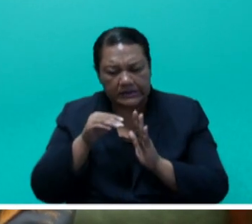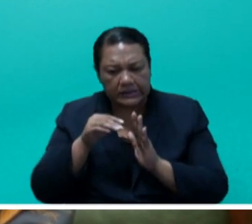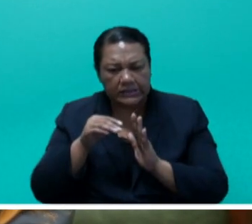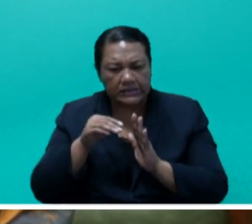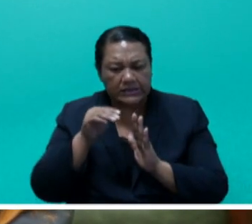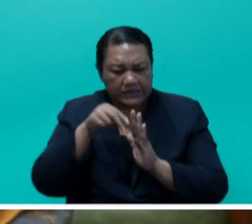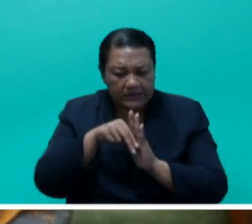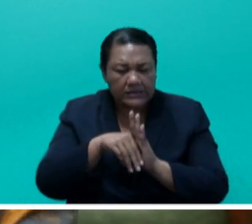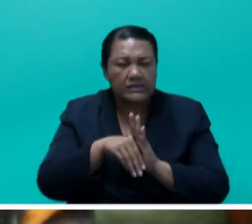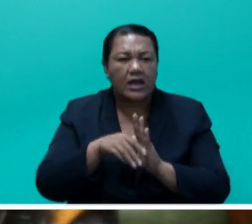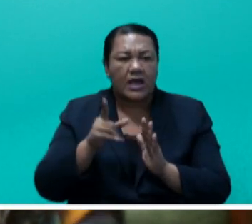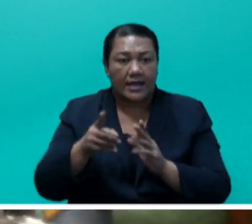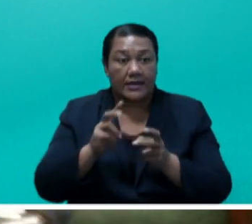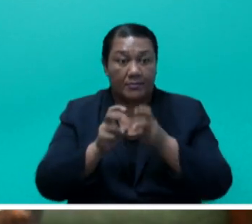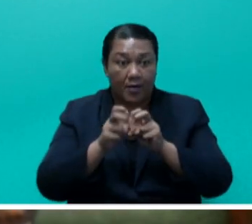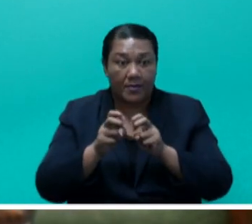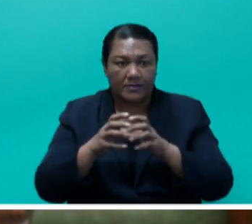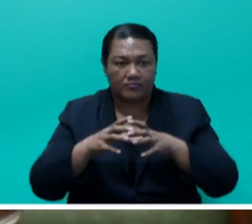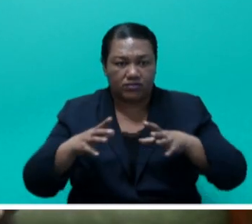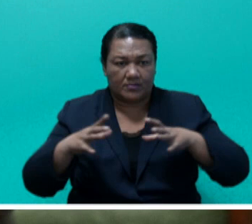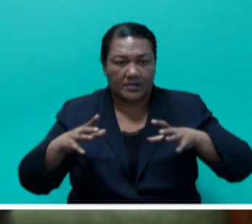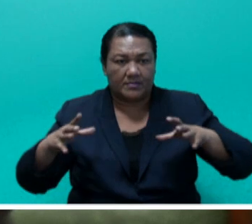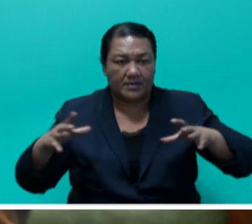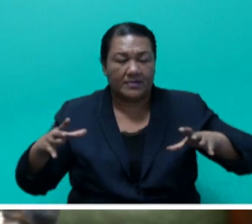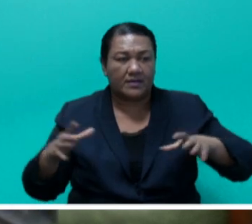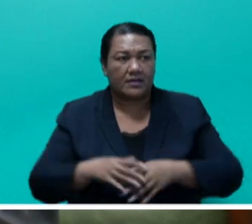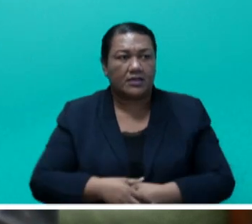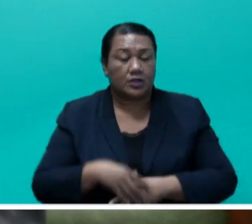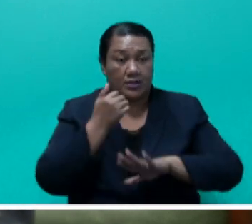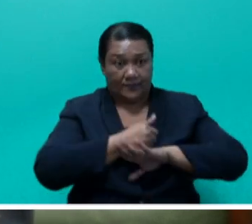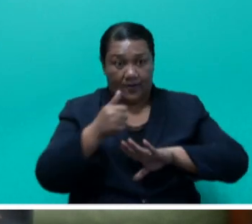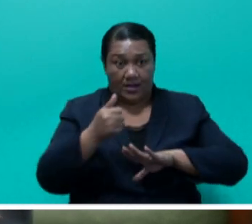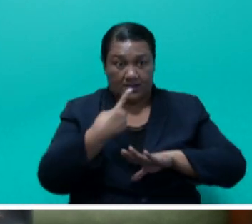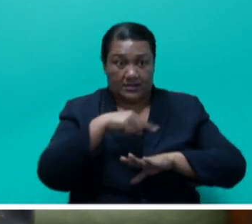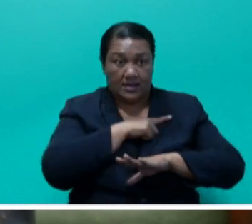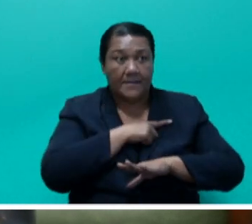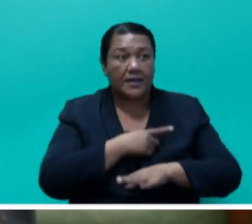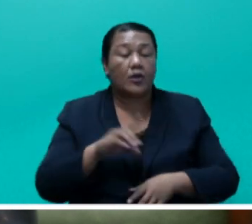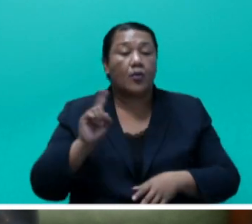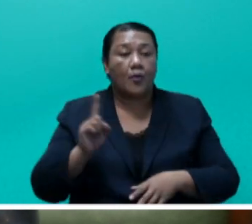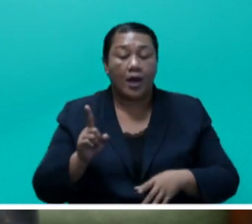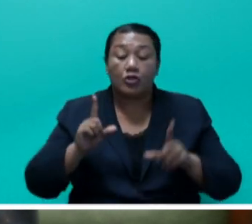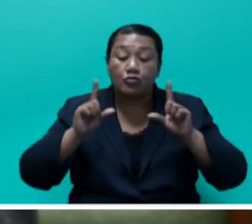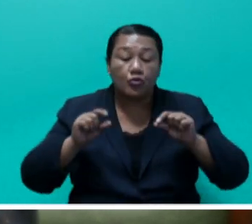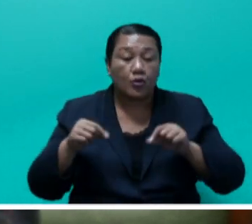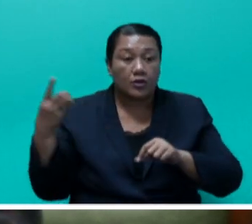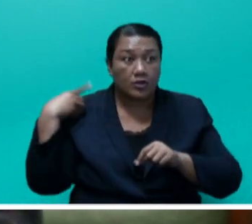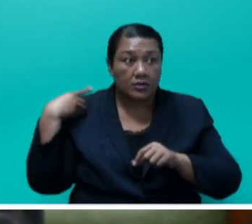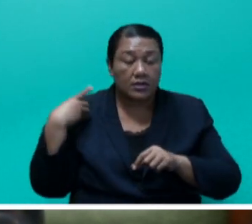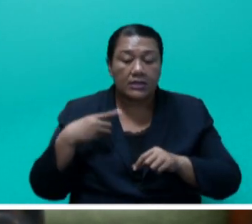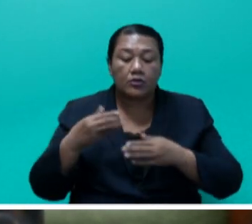and bigger. So, as a government, Mr. Speaker, our vision is to look at the next 10